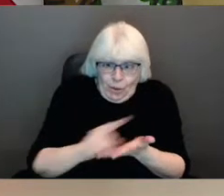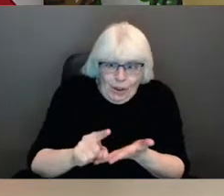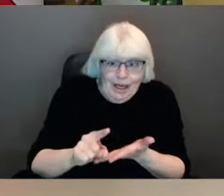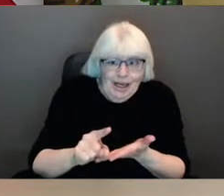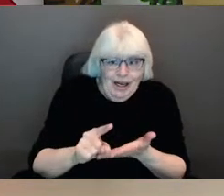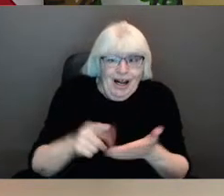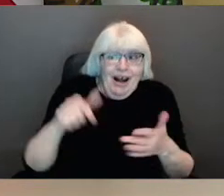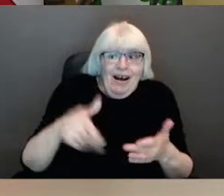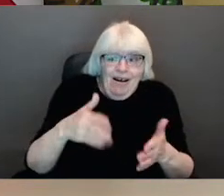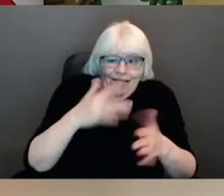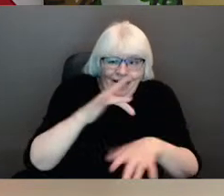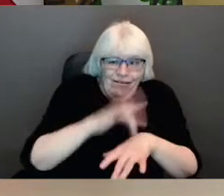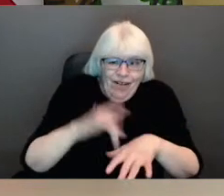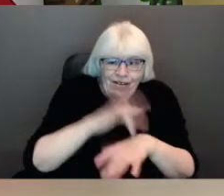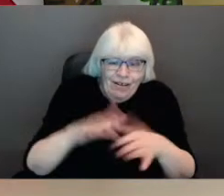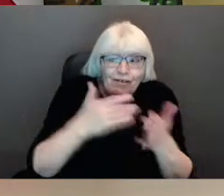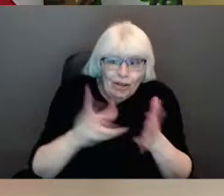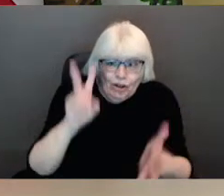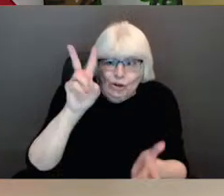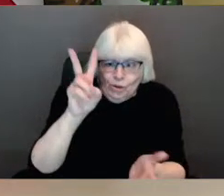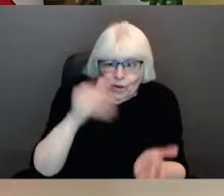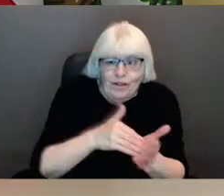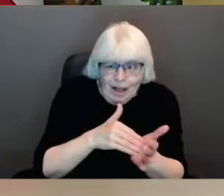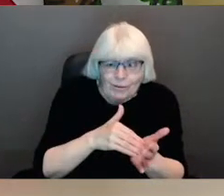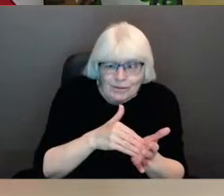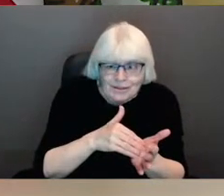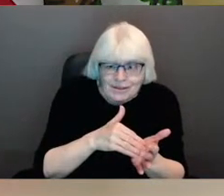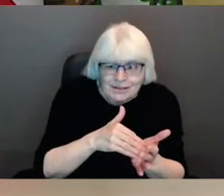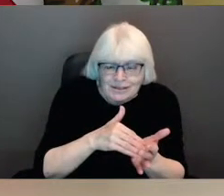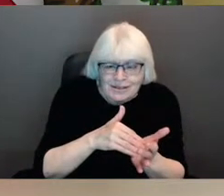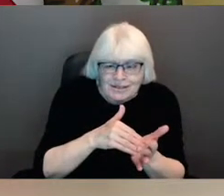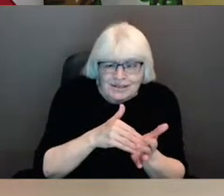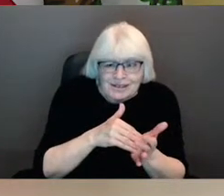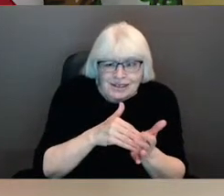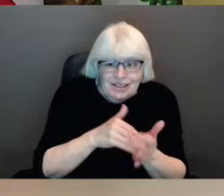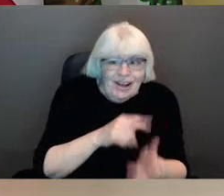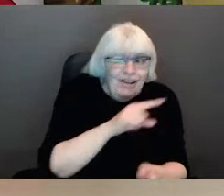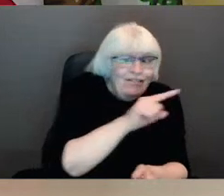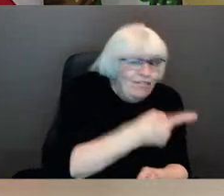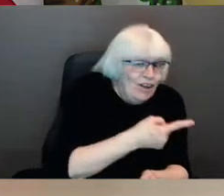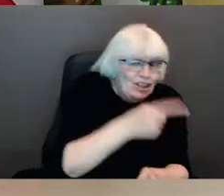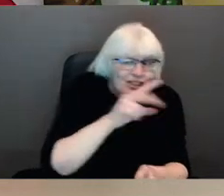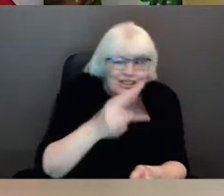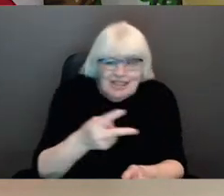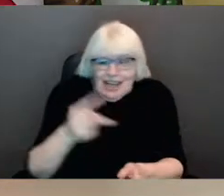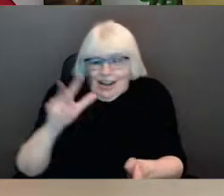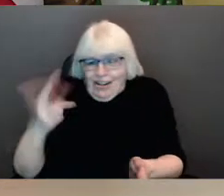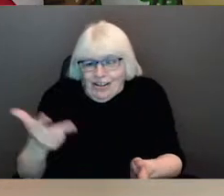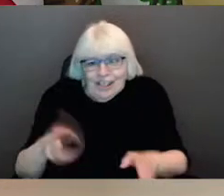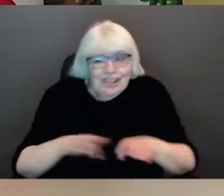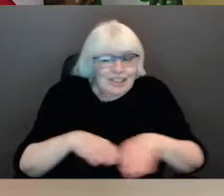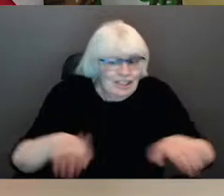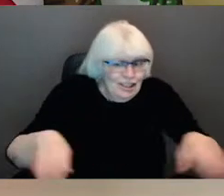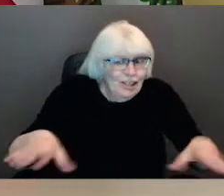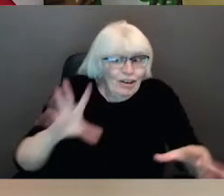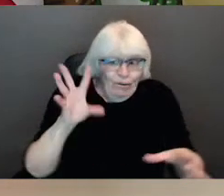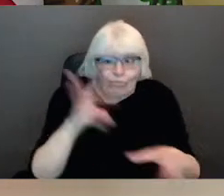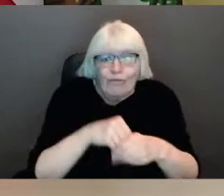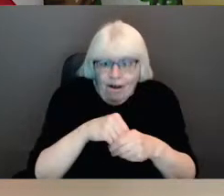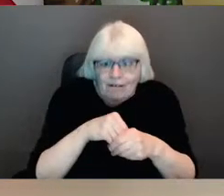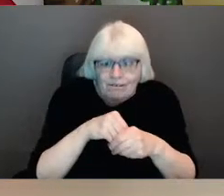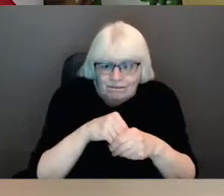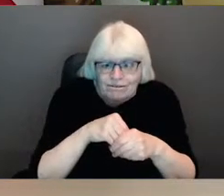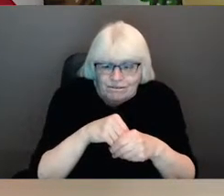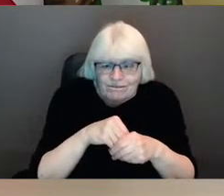3rd doses, and a number of appointments for children. There are special walk-in clinics for booster doses in Charlottetown and